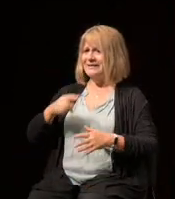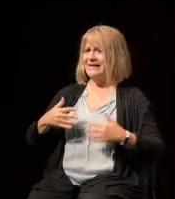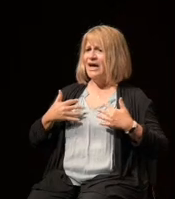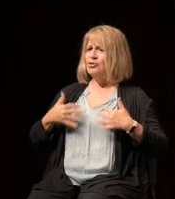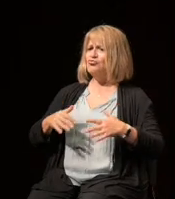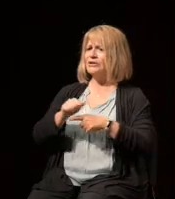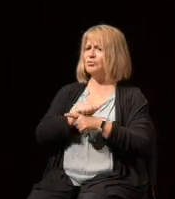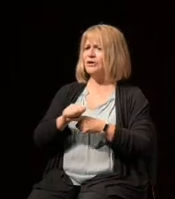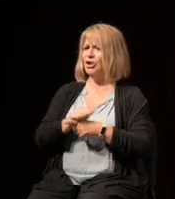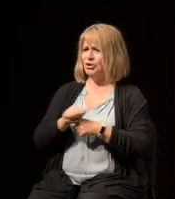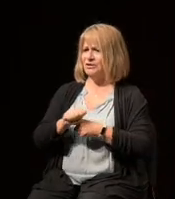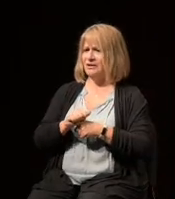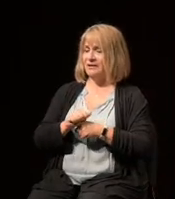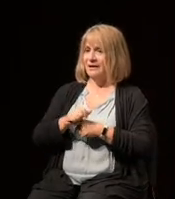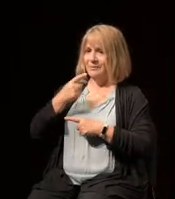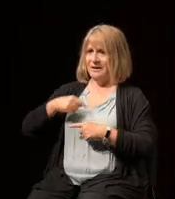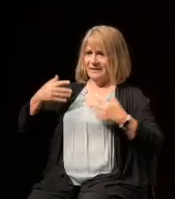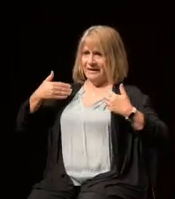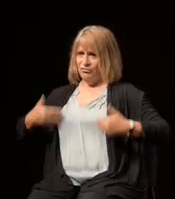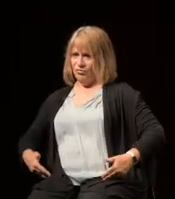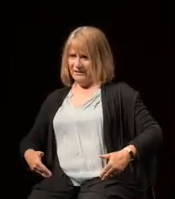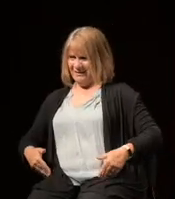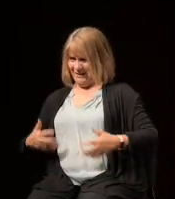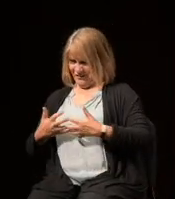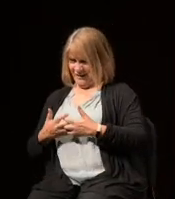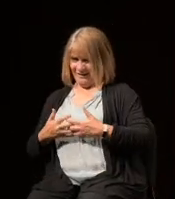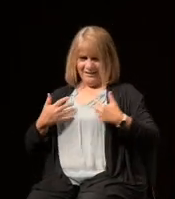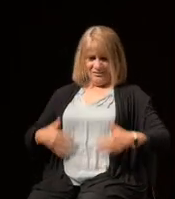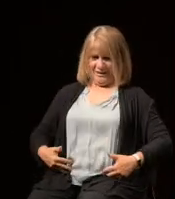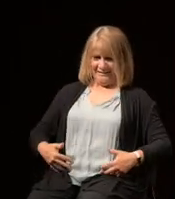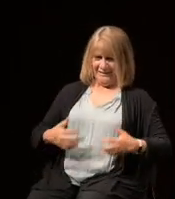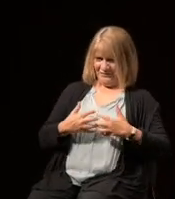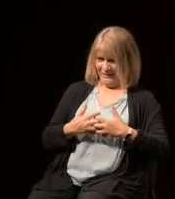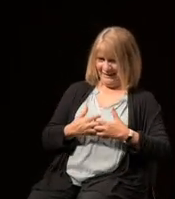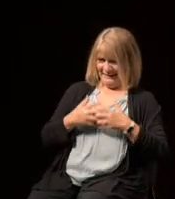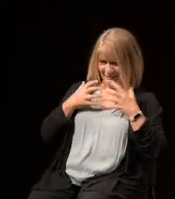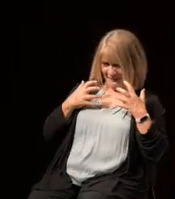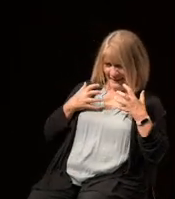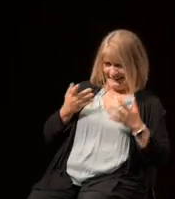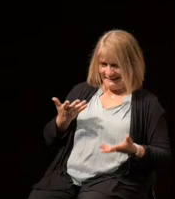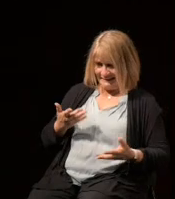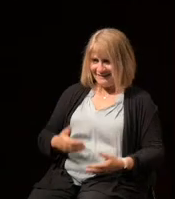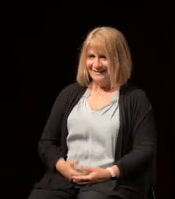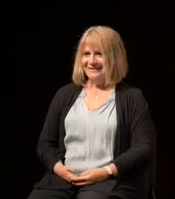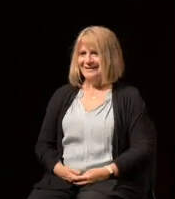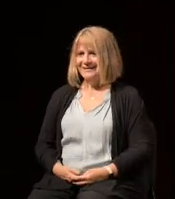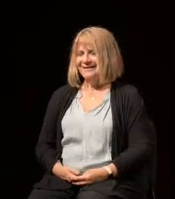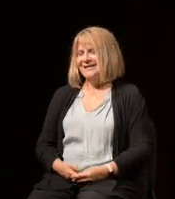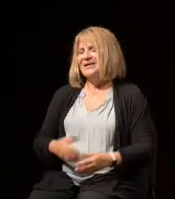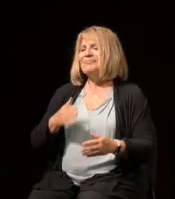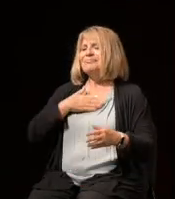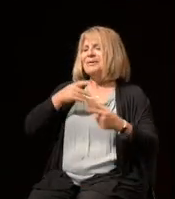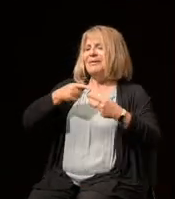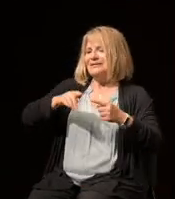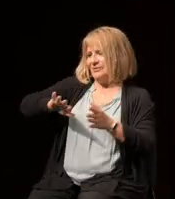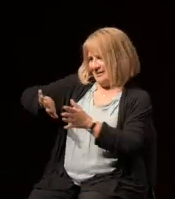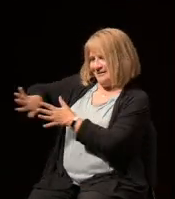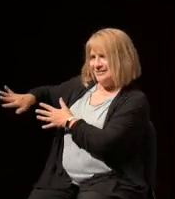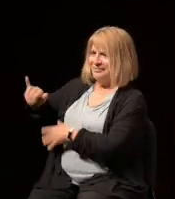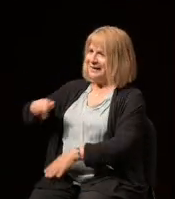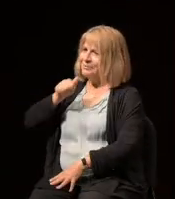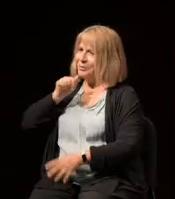like put on a lot of different dresses to make sure they fit to get here. But aside from my struggles, which are all first world